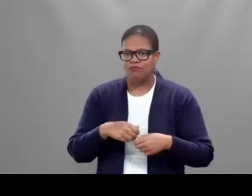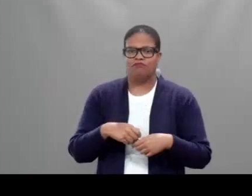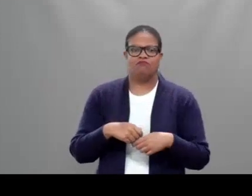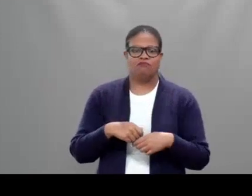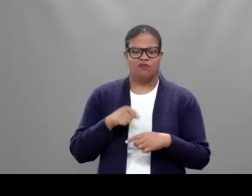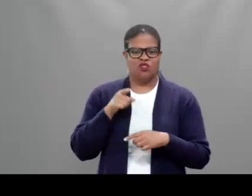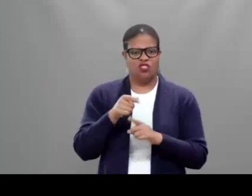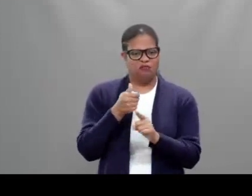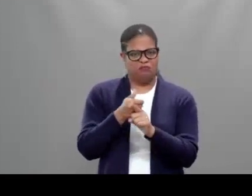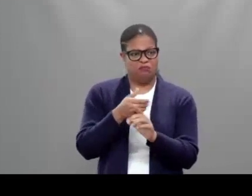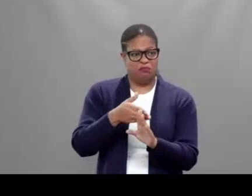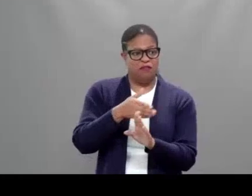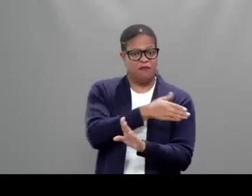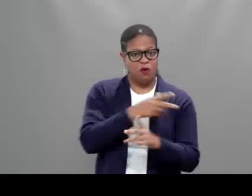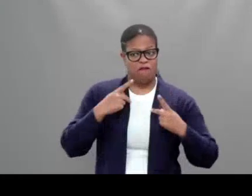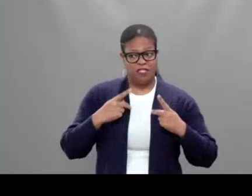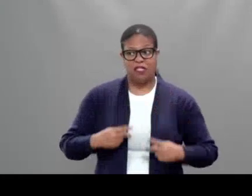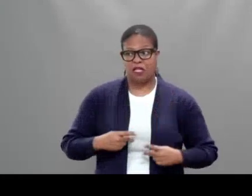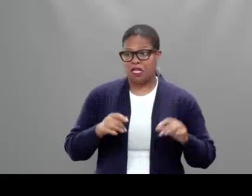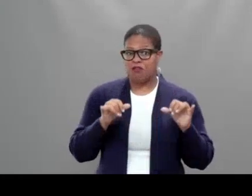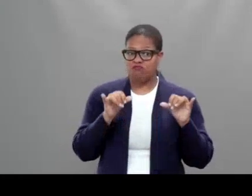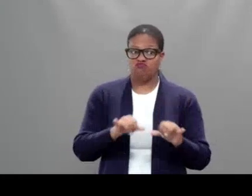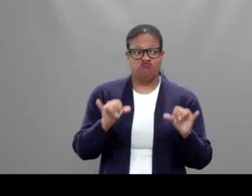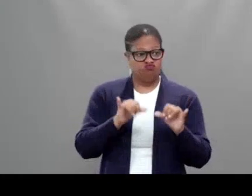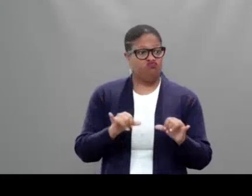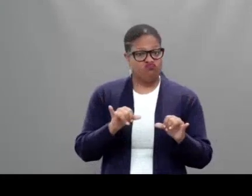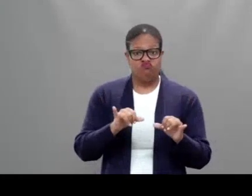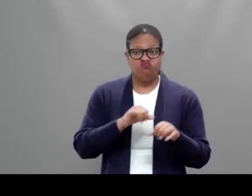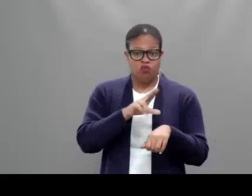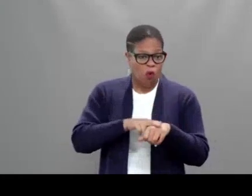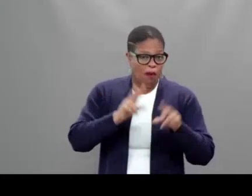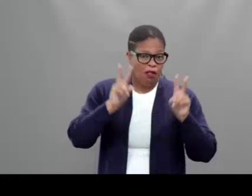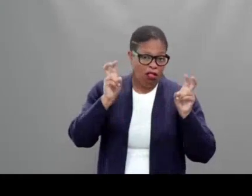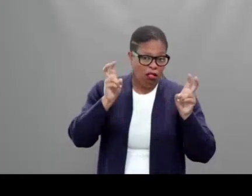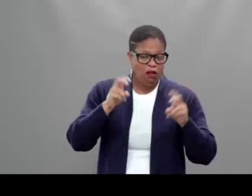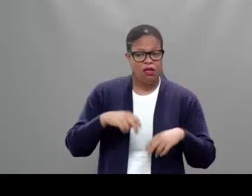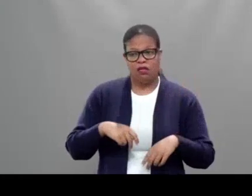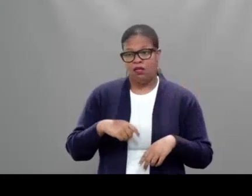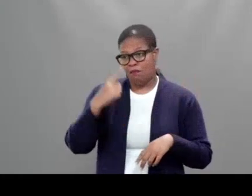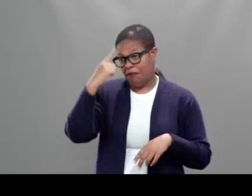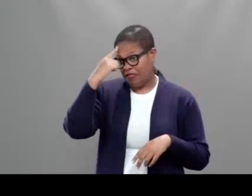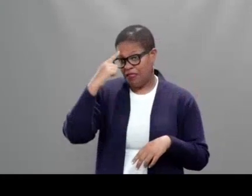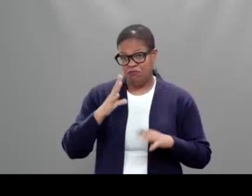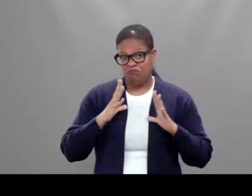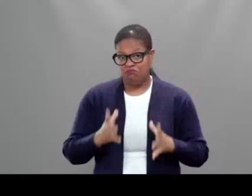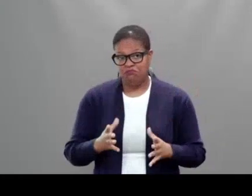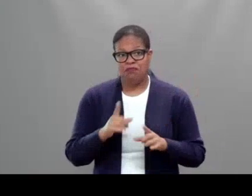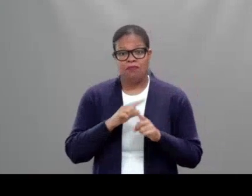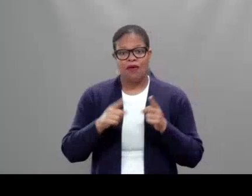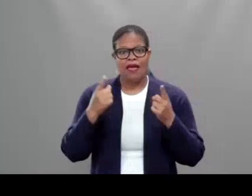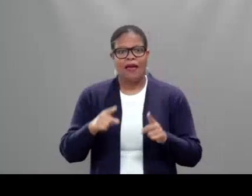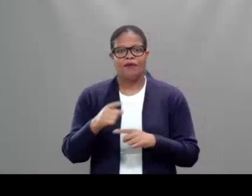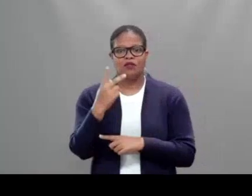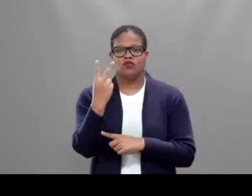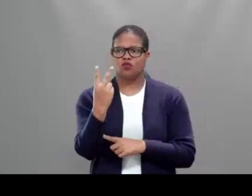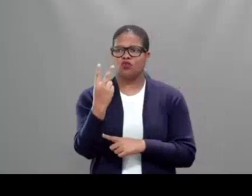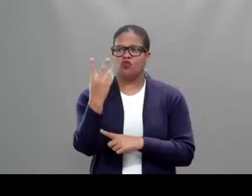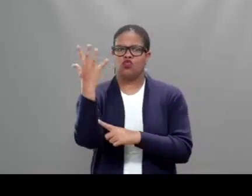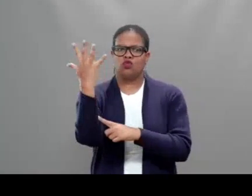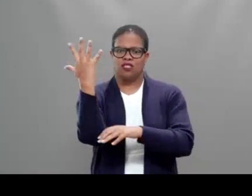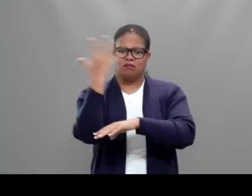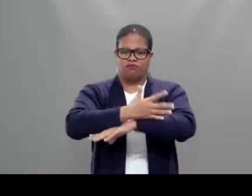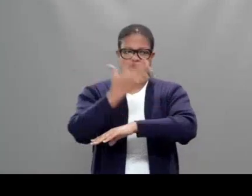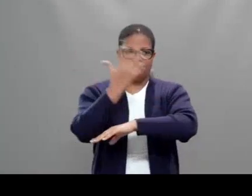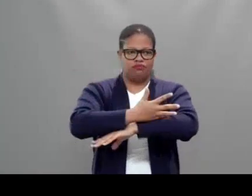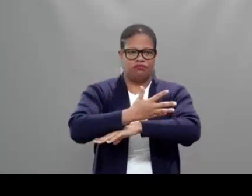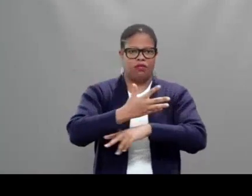was perfectly normal physically and mentally, and she had 2 trees fall on her car and trap